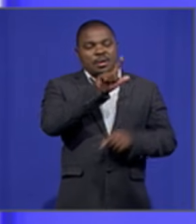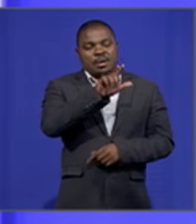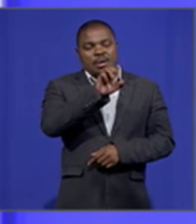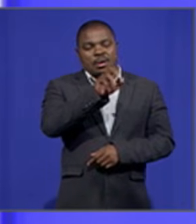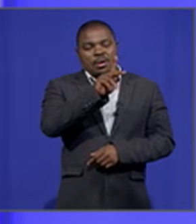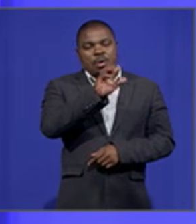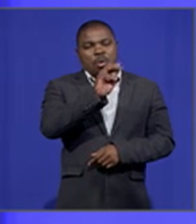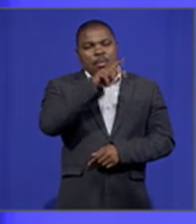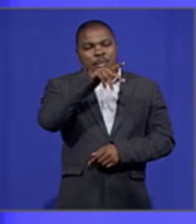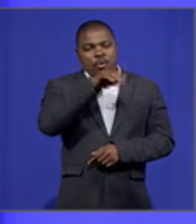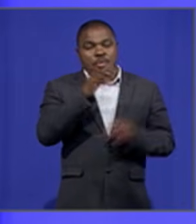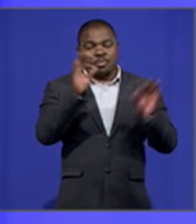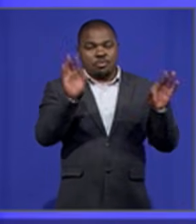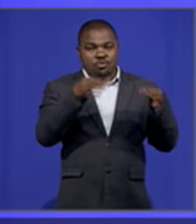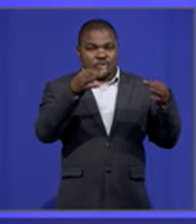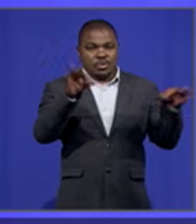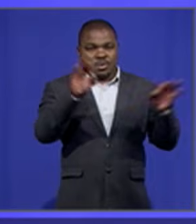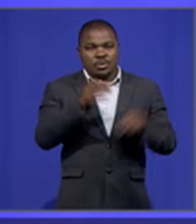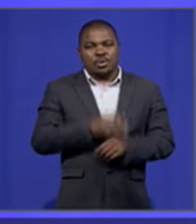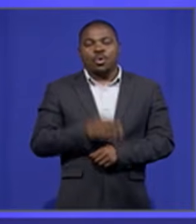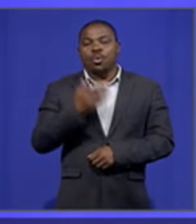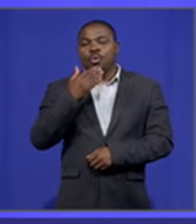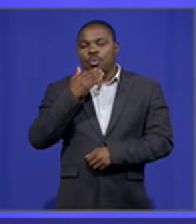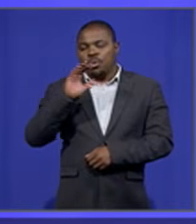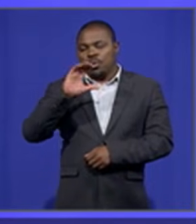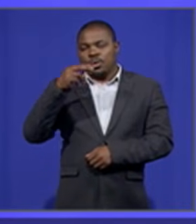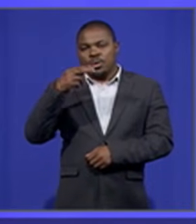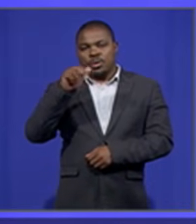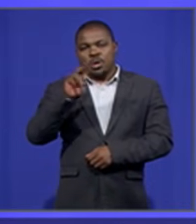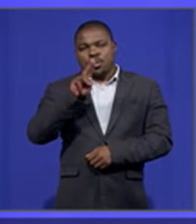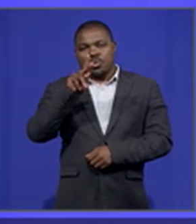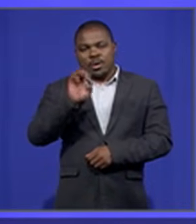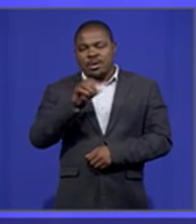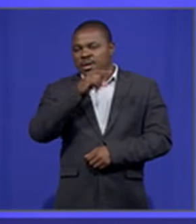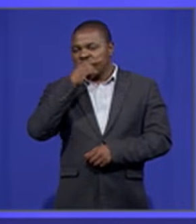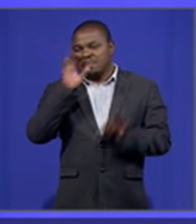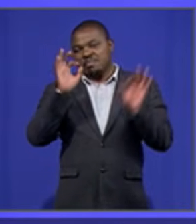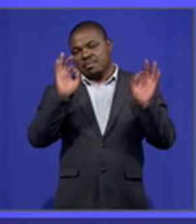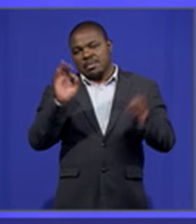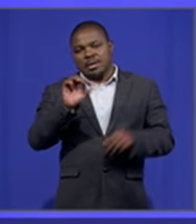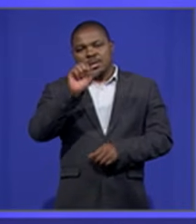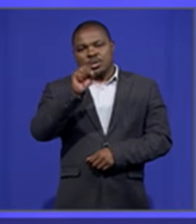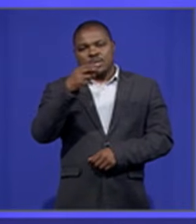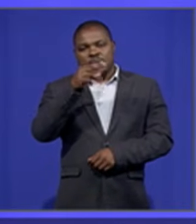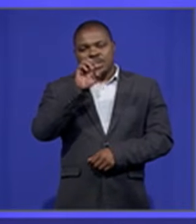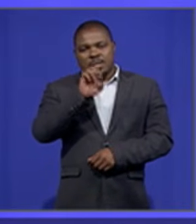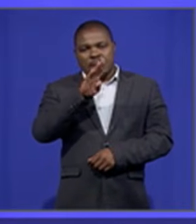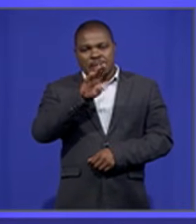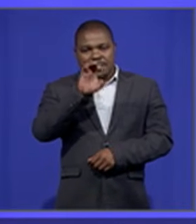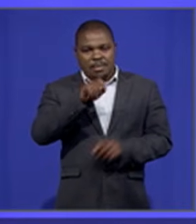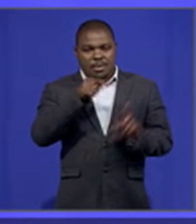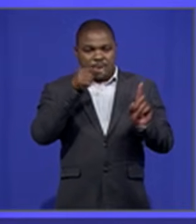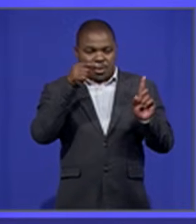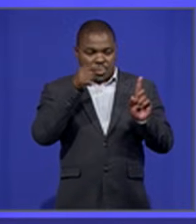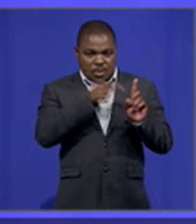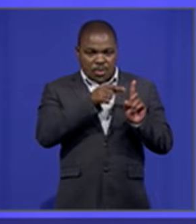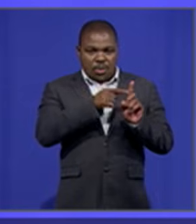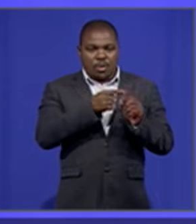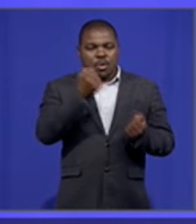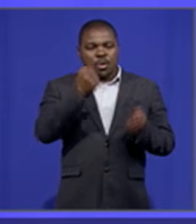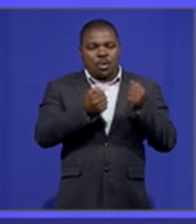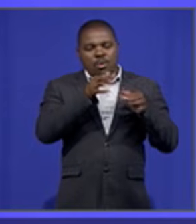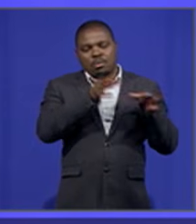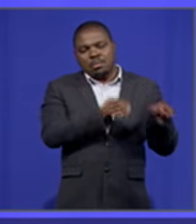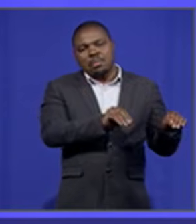ka Limpopo Letlhagonono Chaoke yo a tumilego ka la Shebe Mapena o šutišeditše go ya letšatšing la